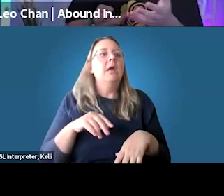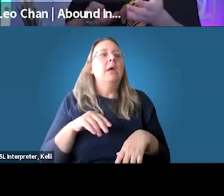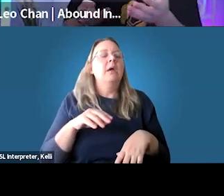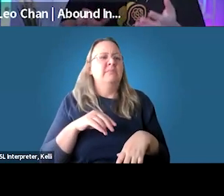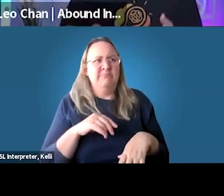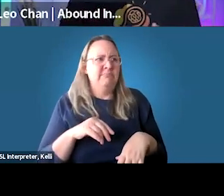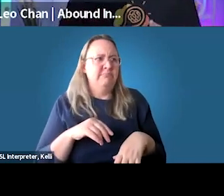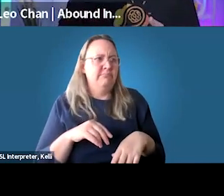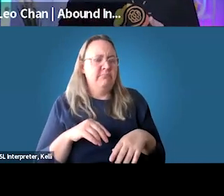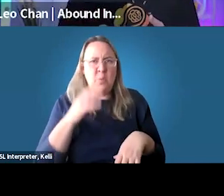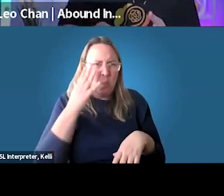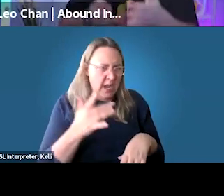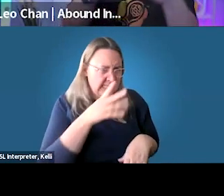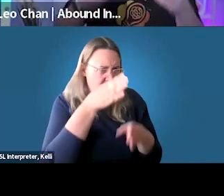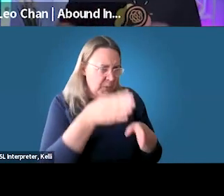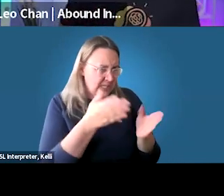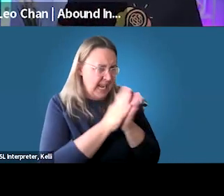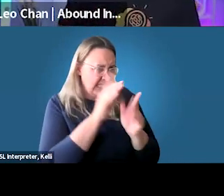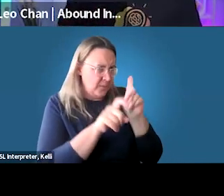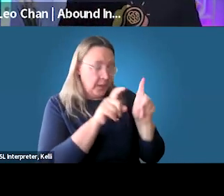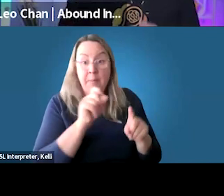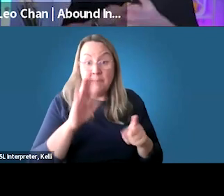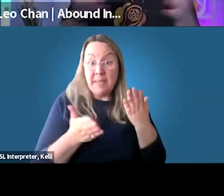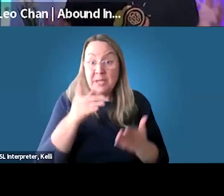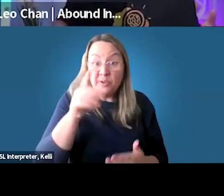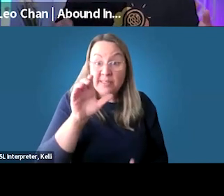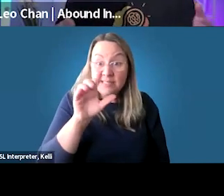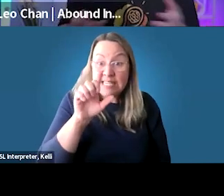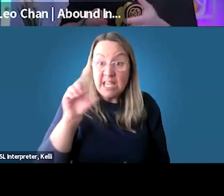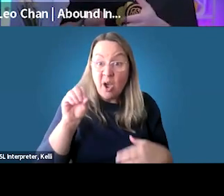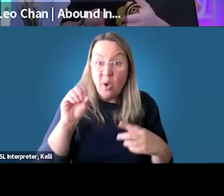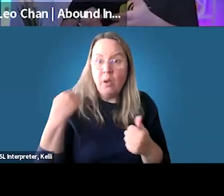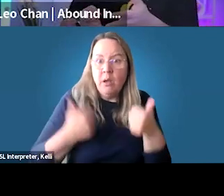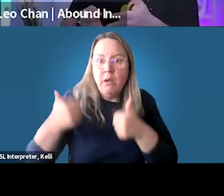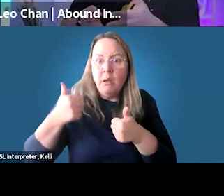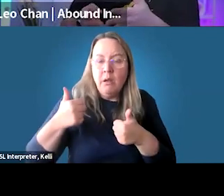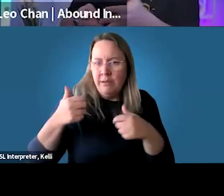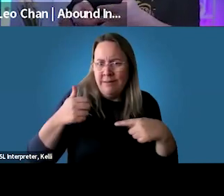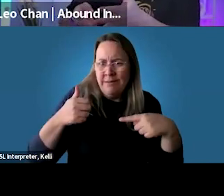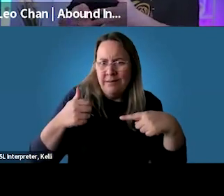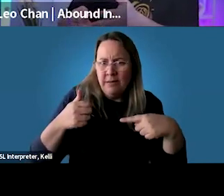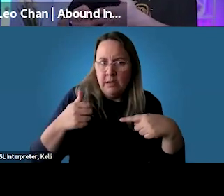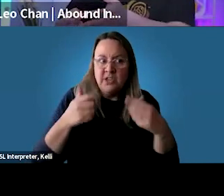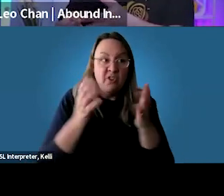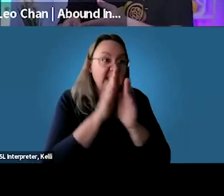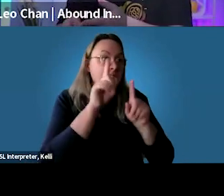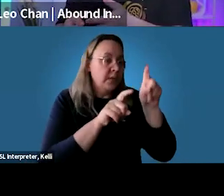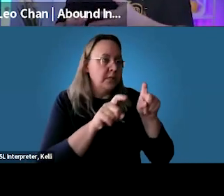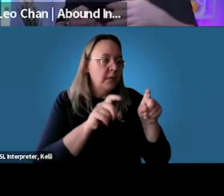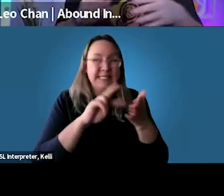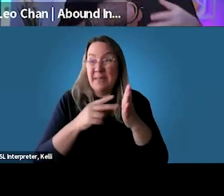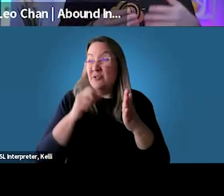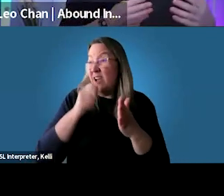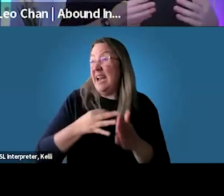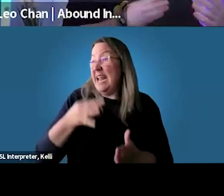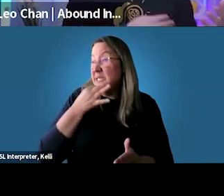why is that person asking so many questions? Let's say you're the CEO and you're asking tons of questions. Does that make you not an expert because you're asking?